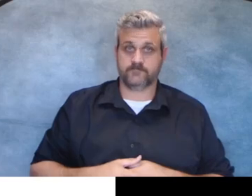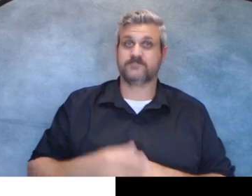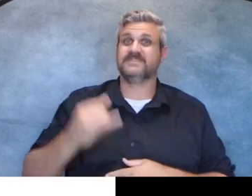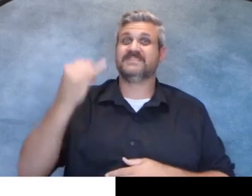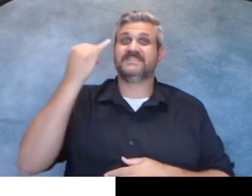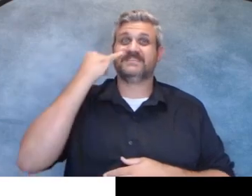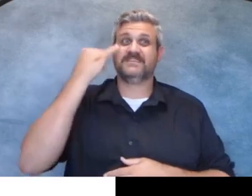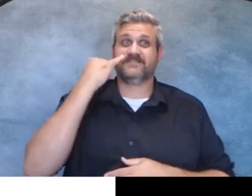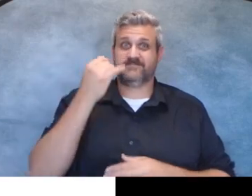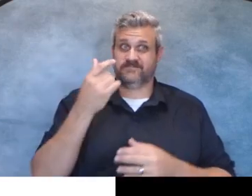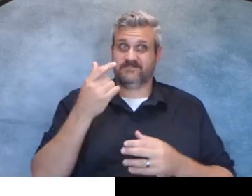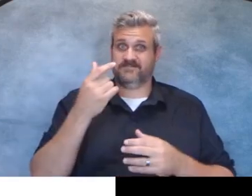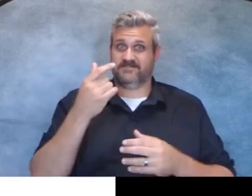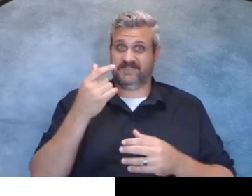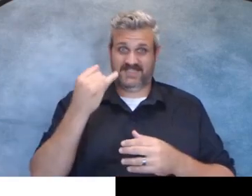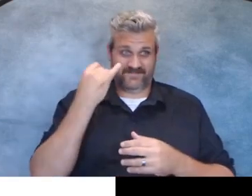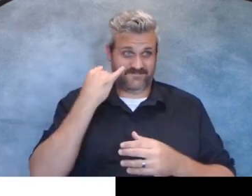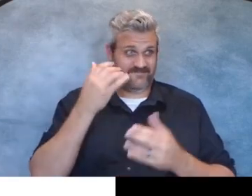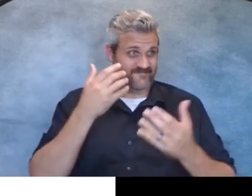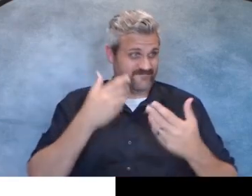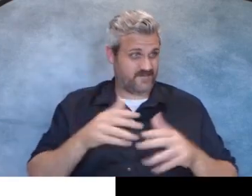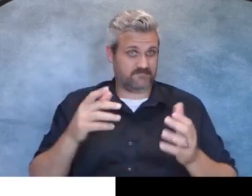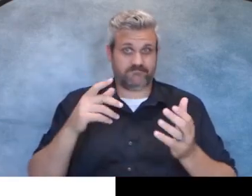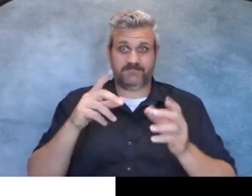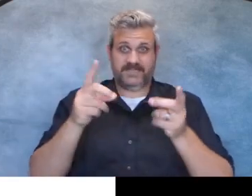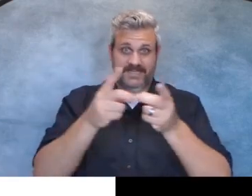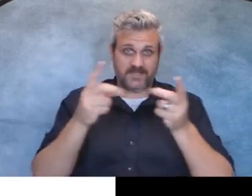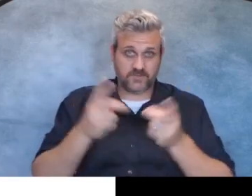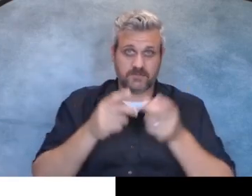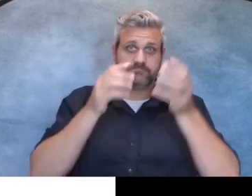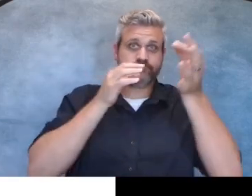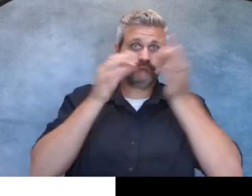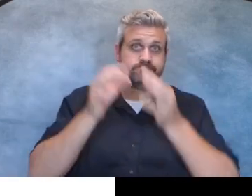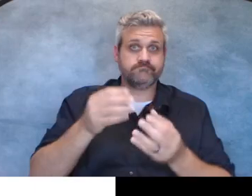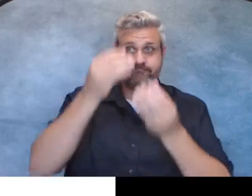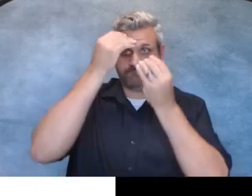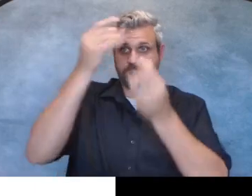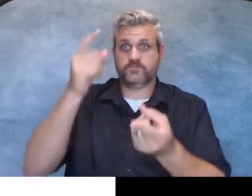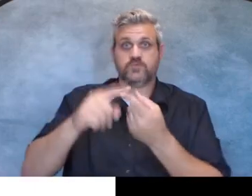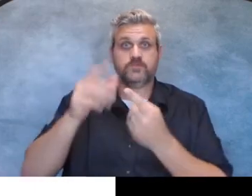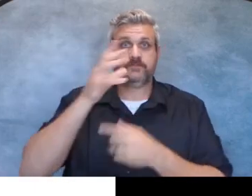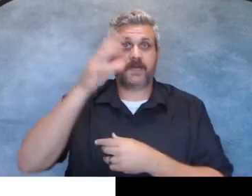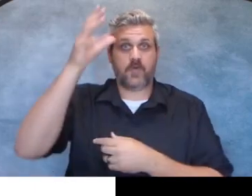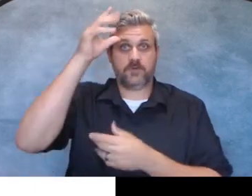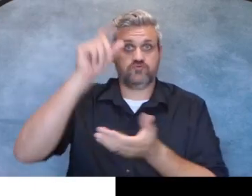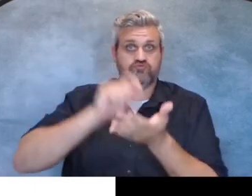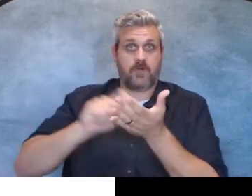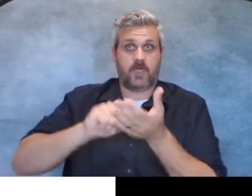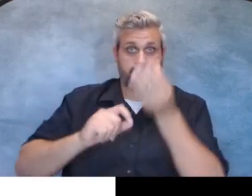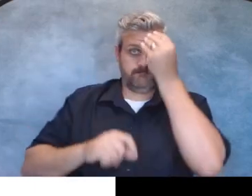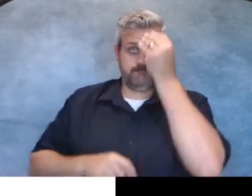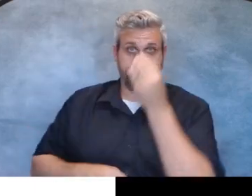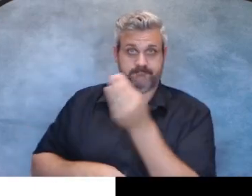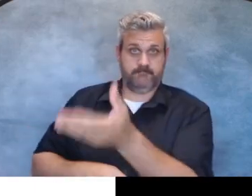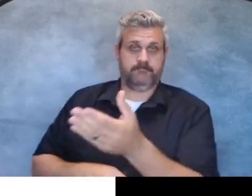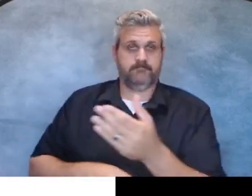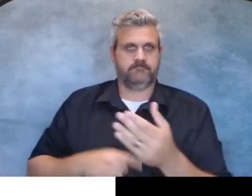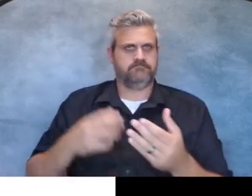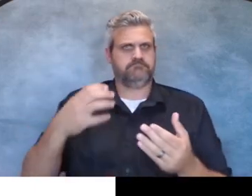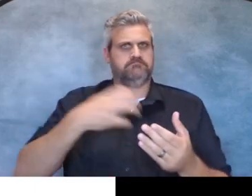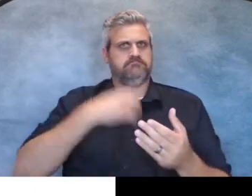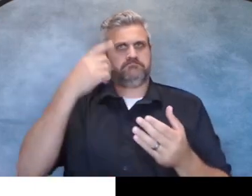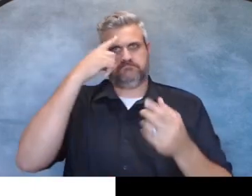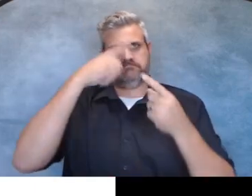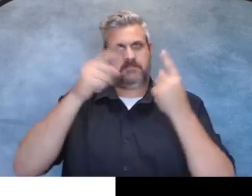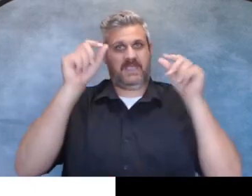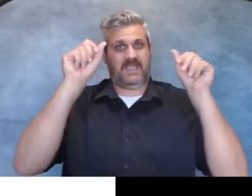Should the dispute continue after the district has provided the parent or guardian with prior written notice, the parent or guardian may dispute